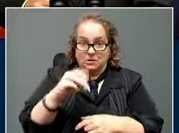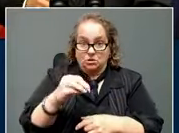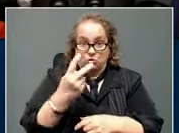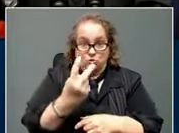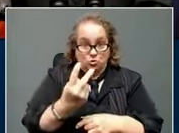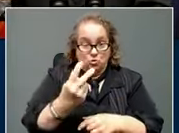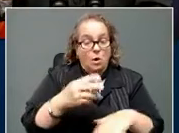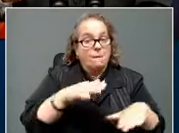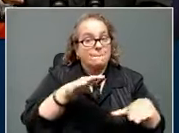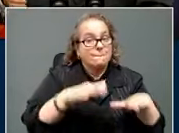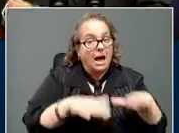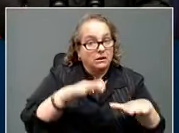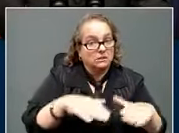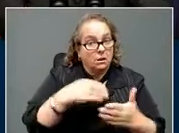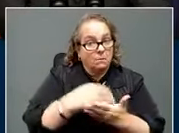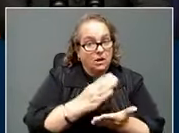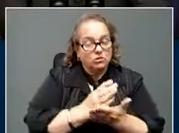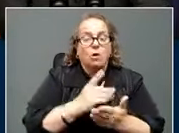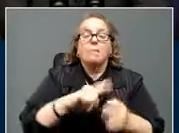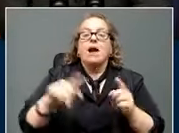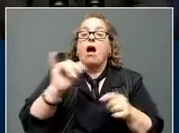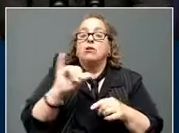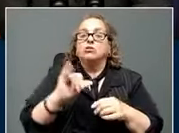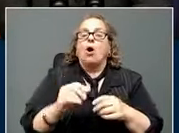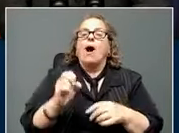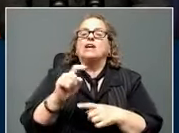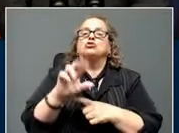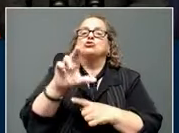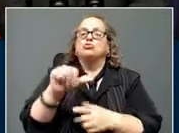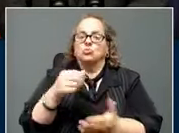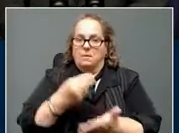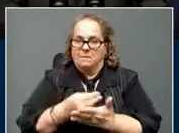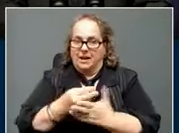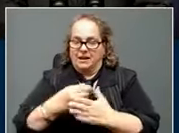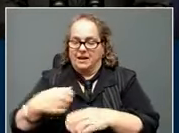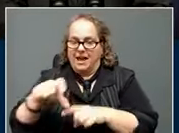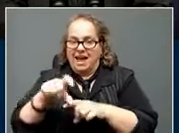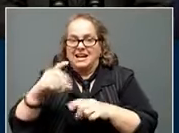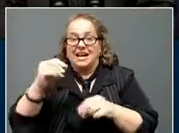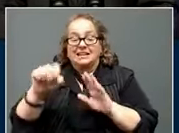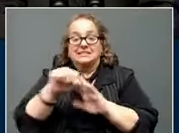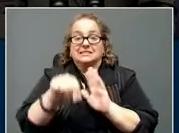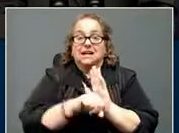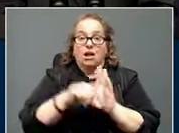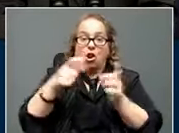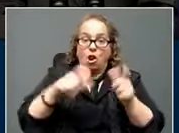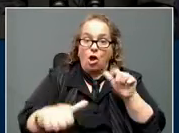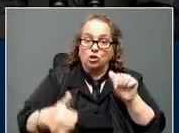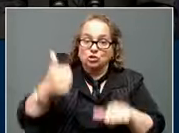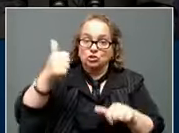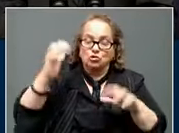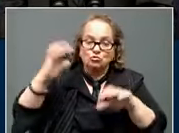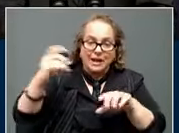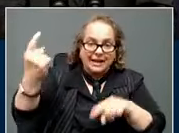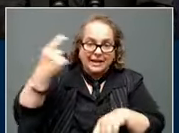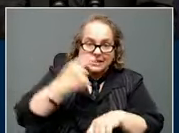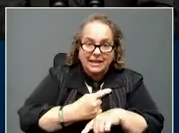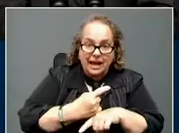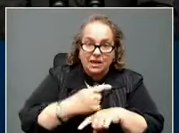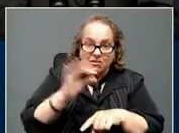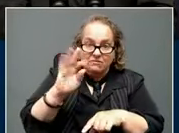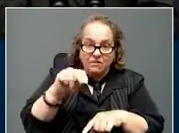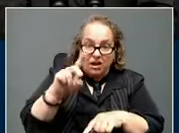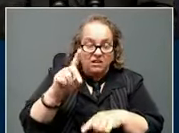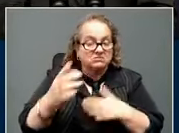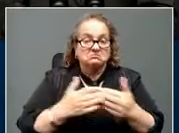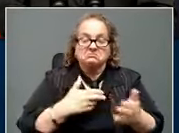budgets, but surpluses, and the state's largest ever rainy day fund balance, despite the pressures posed by this pandemic.